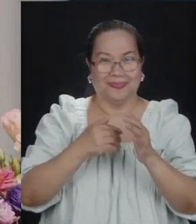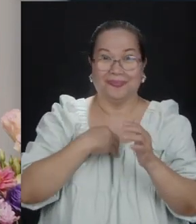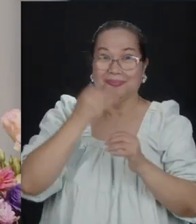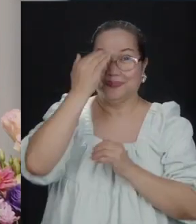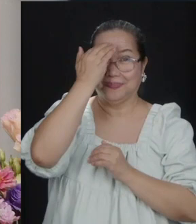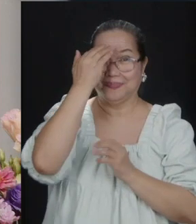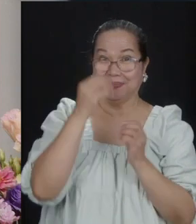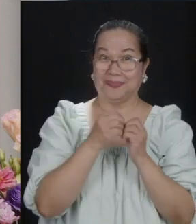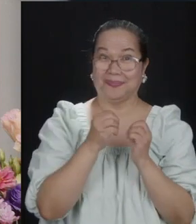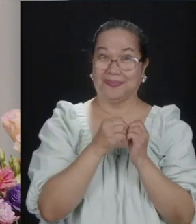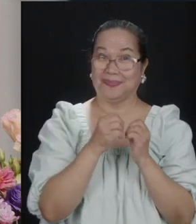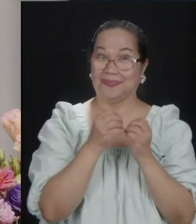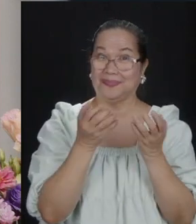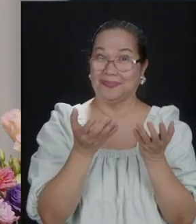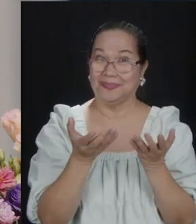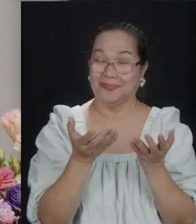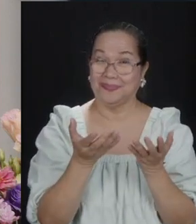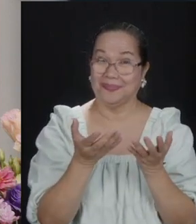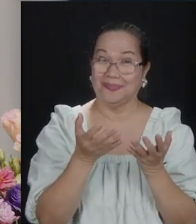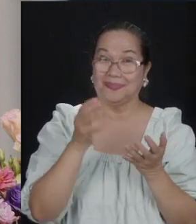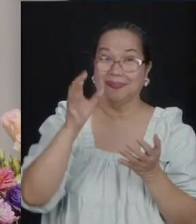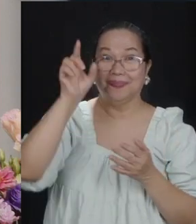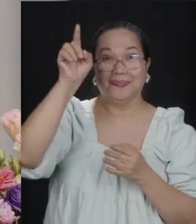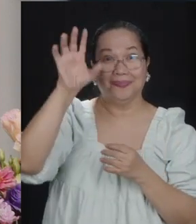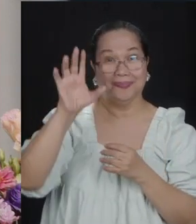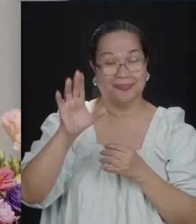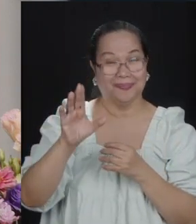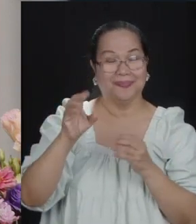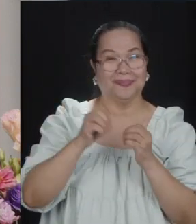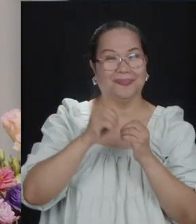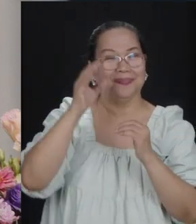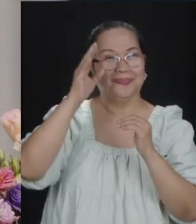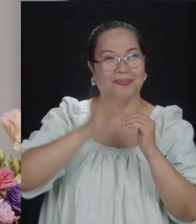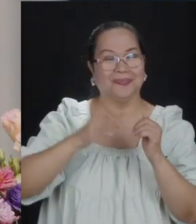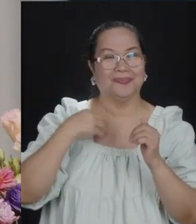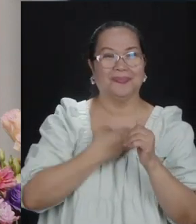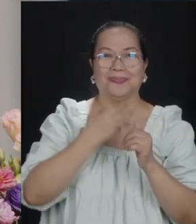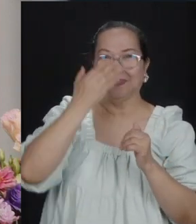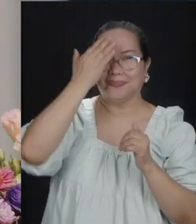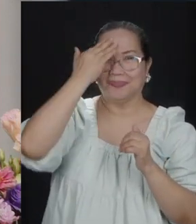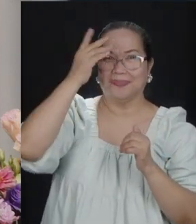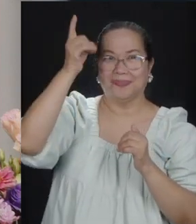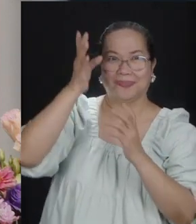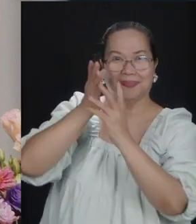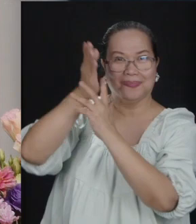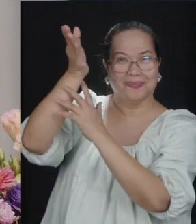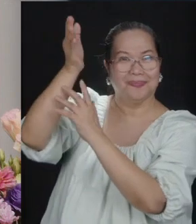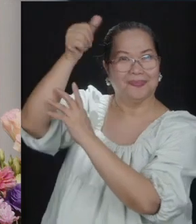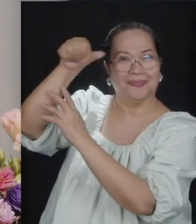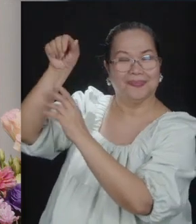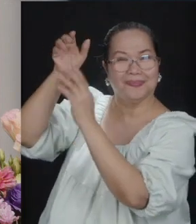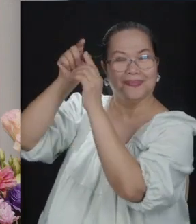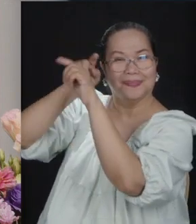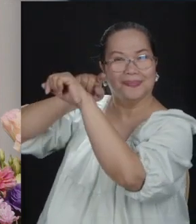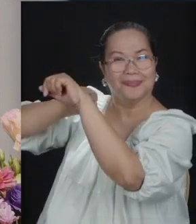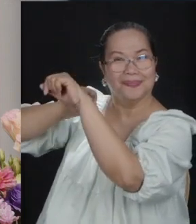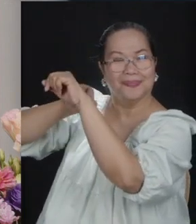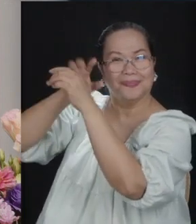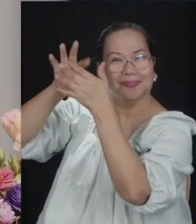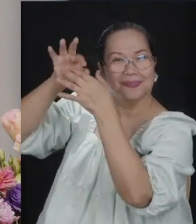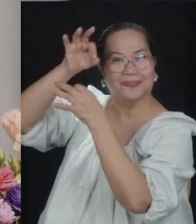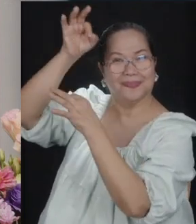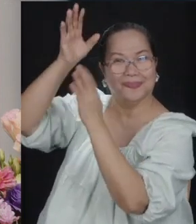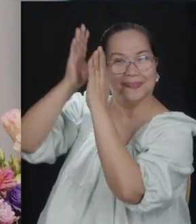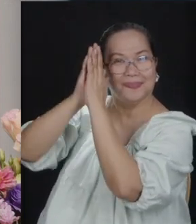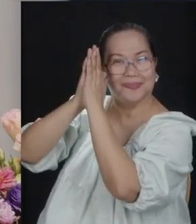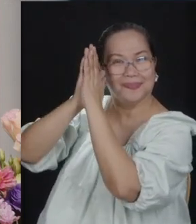much more about Yahweh than Hannah. We know we can access God anytime because the Spirit is